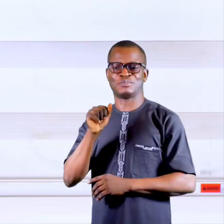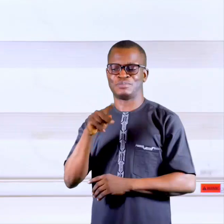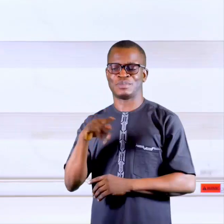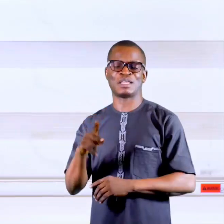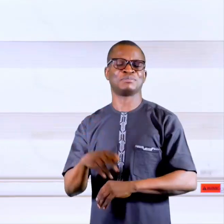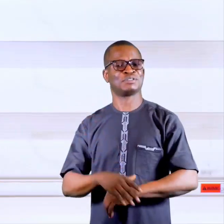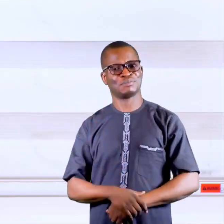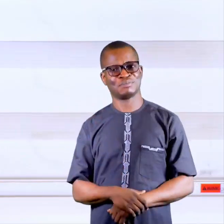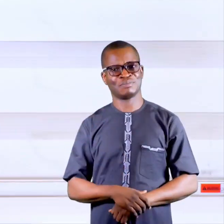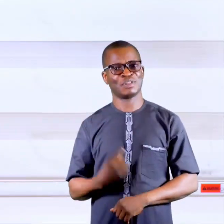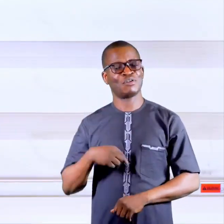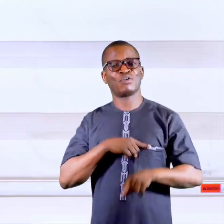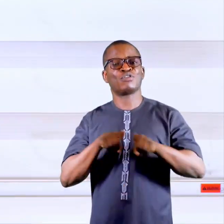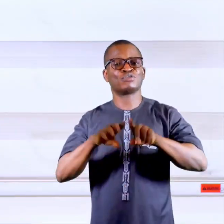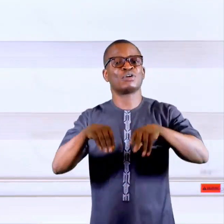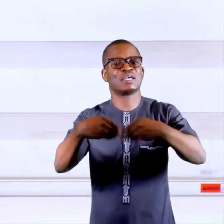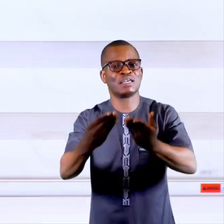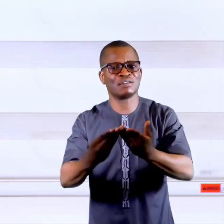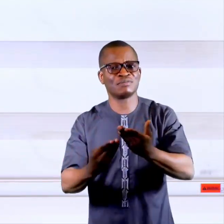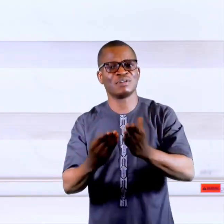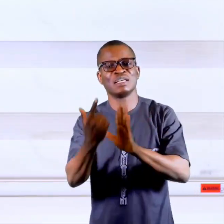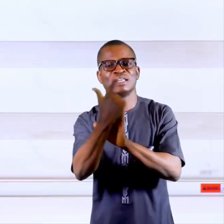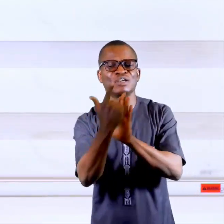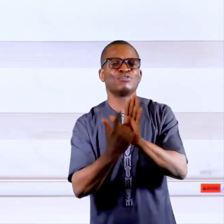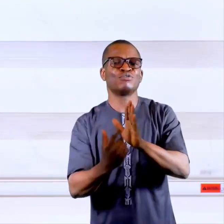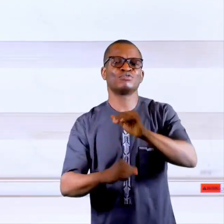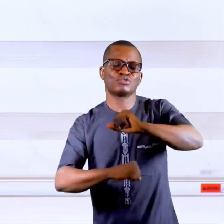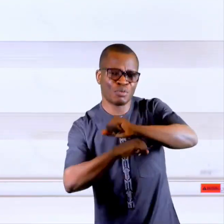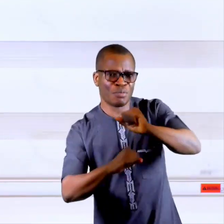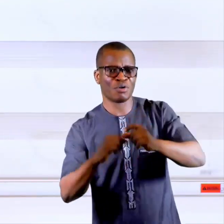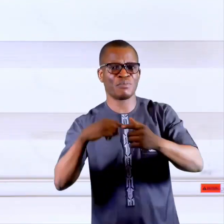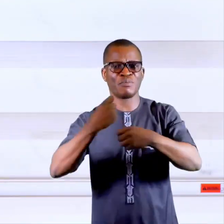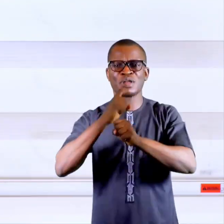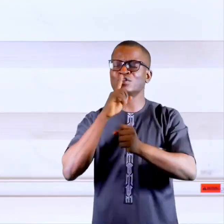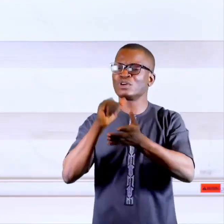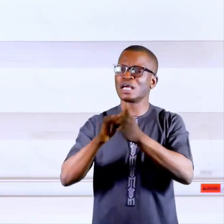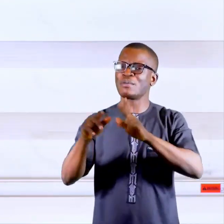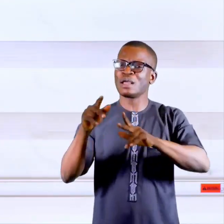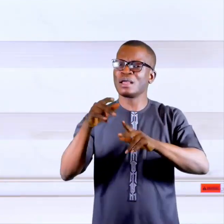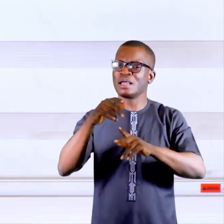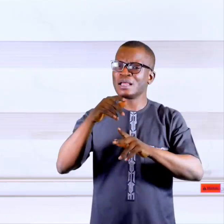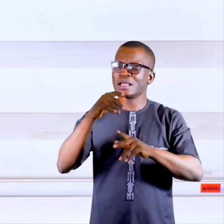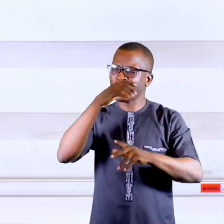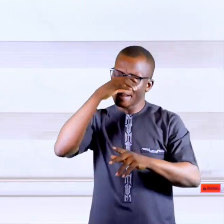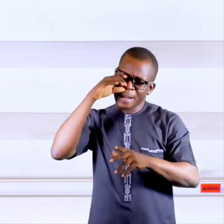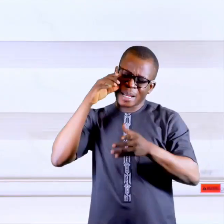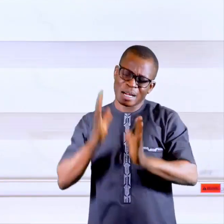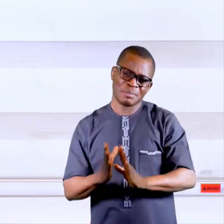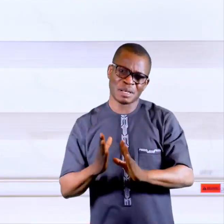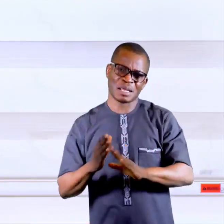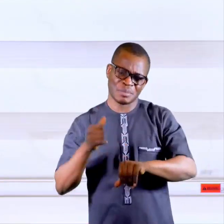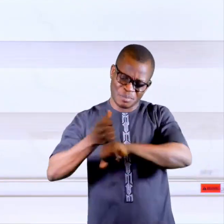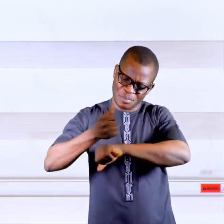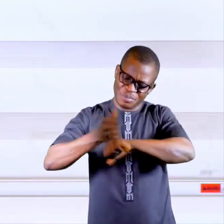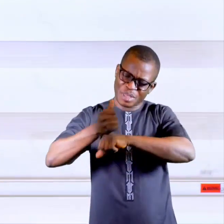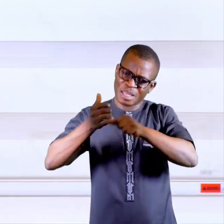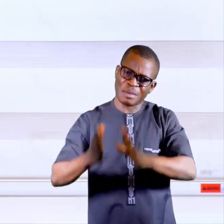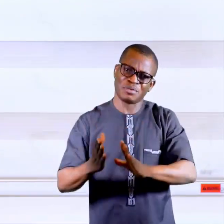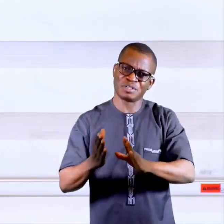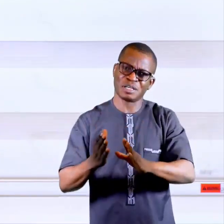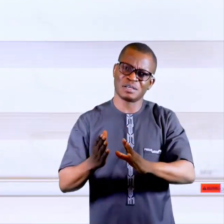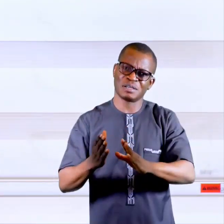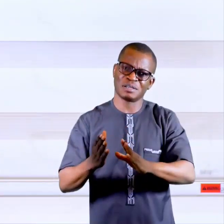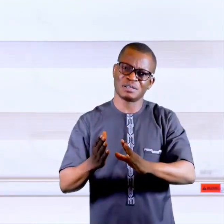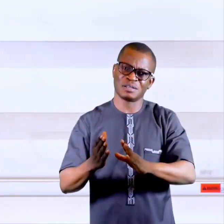offer prosecutorial services to make sure that those that commit these crimes against victims of sexual